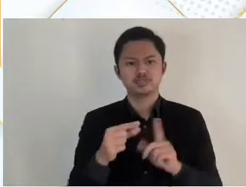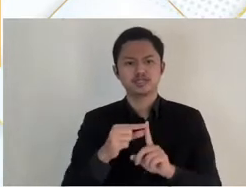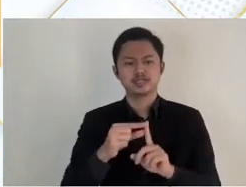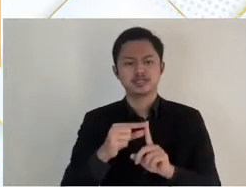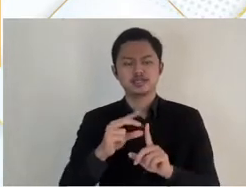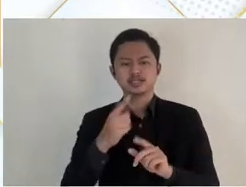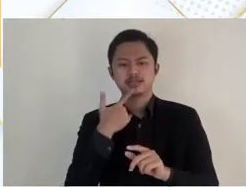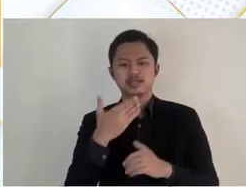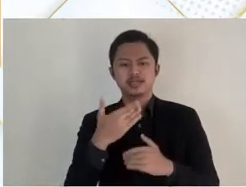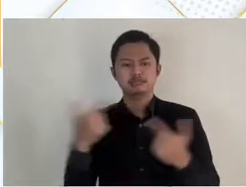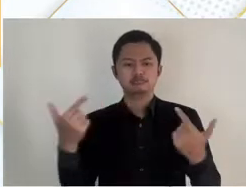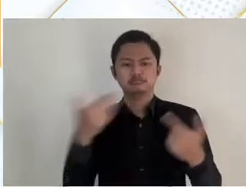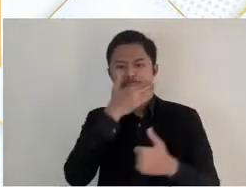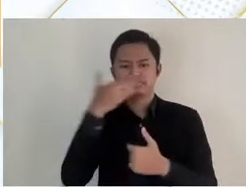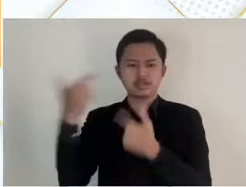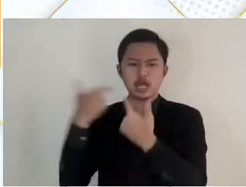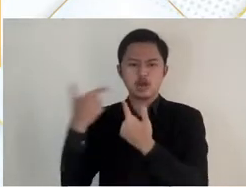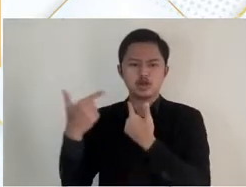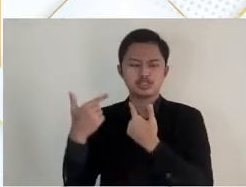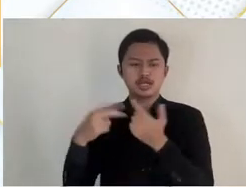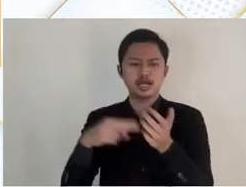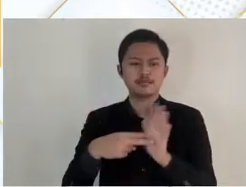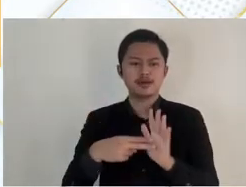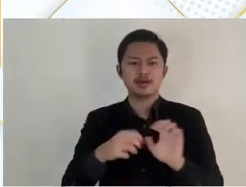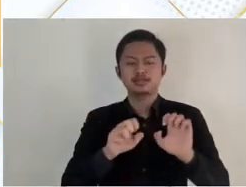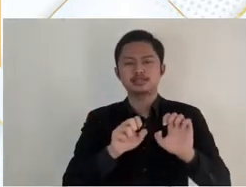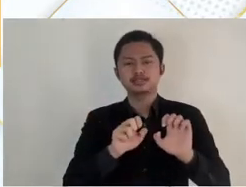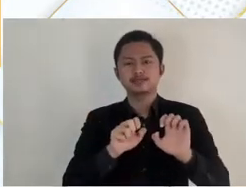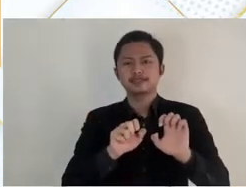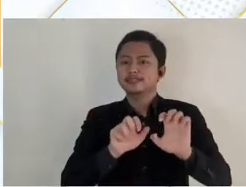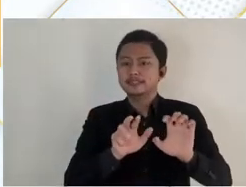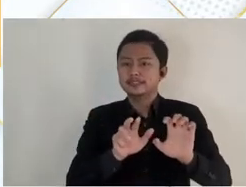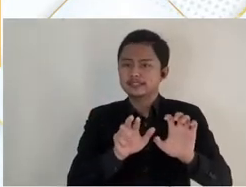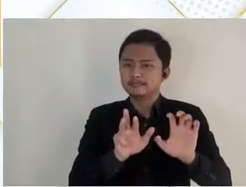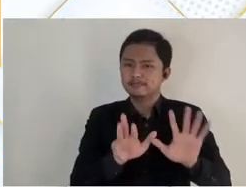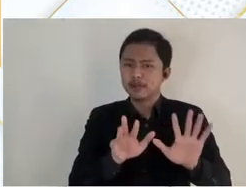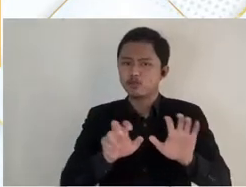of terrorism. So again, 98% of deaths